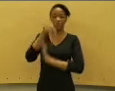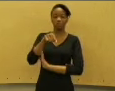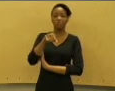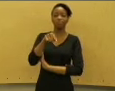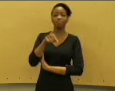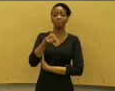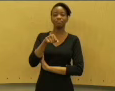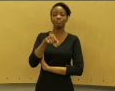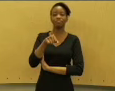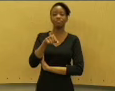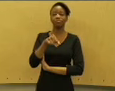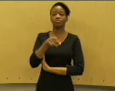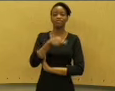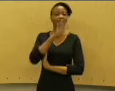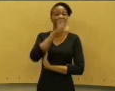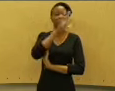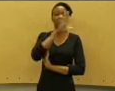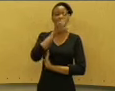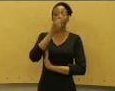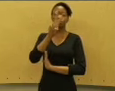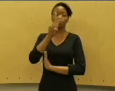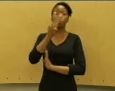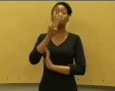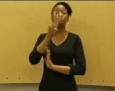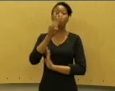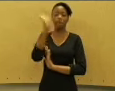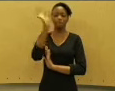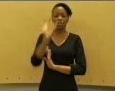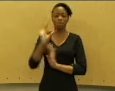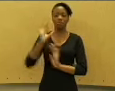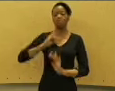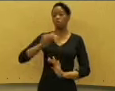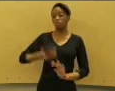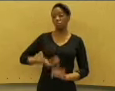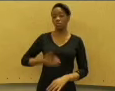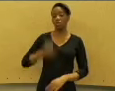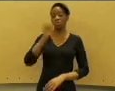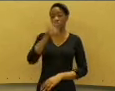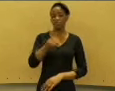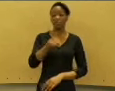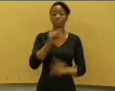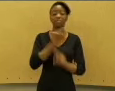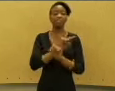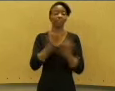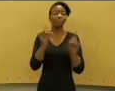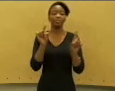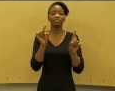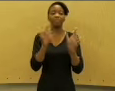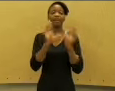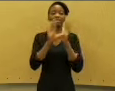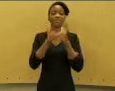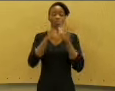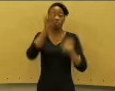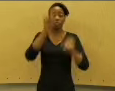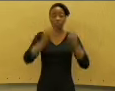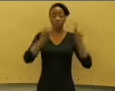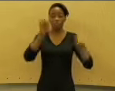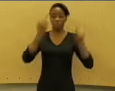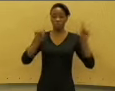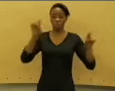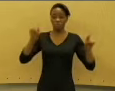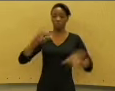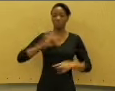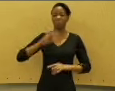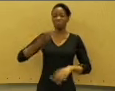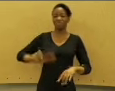about 52% of them are women, obviously, but also various disabilities affect women more as they